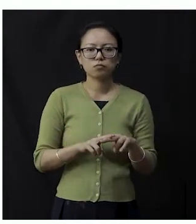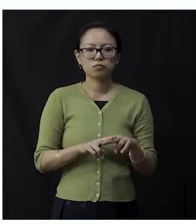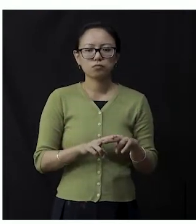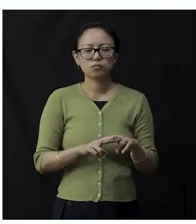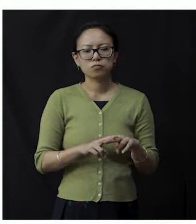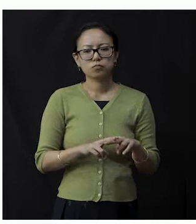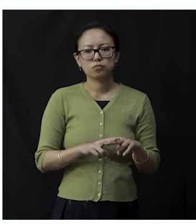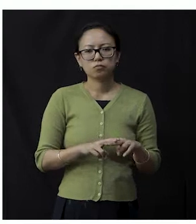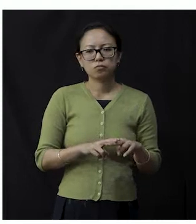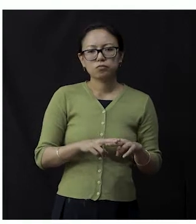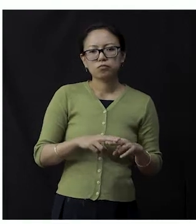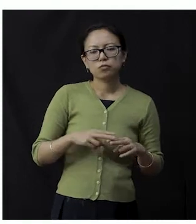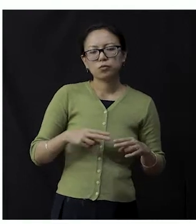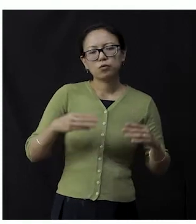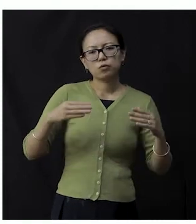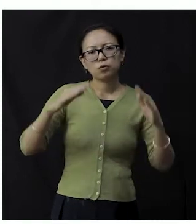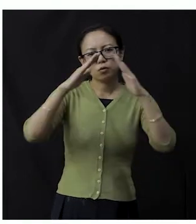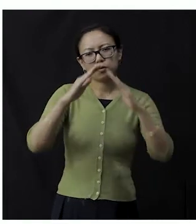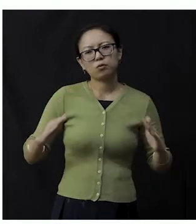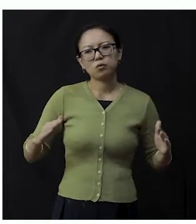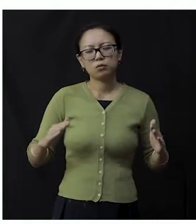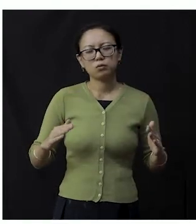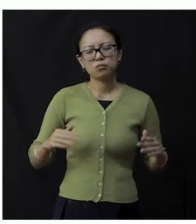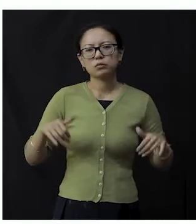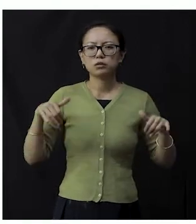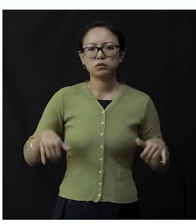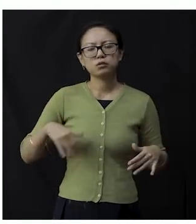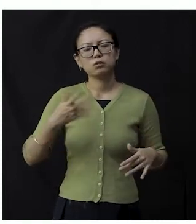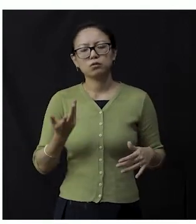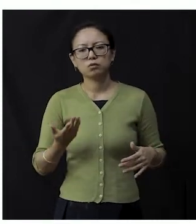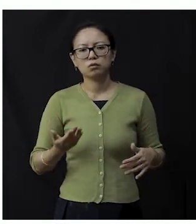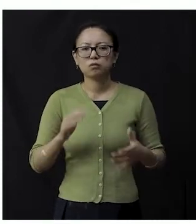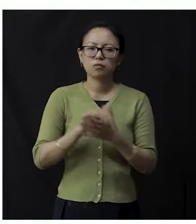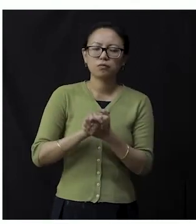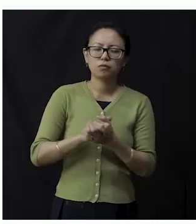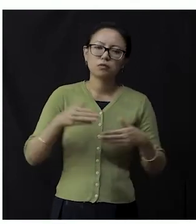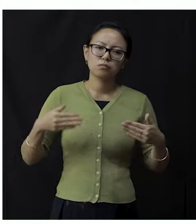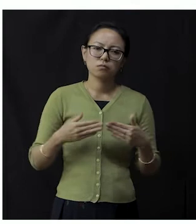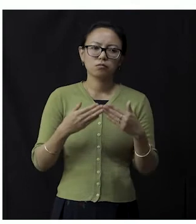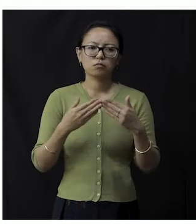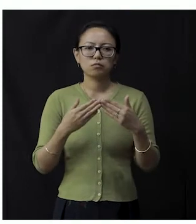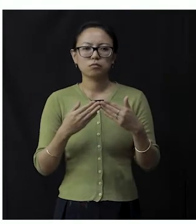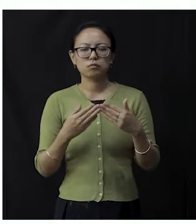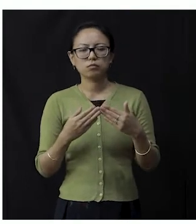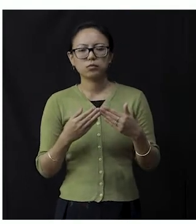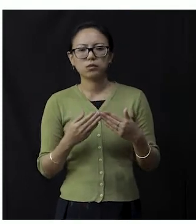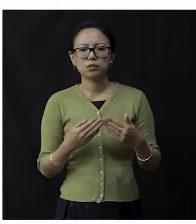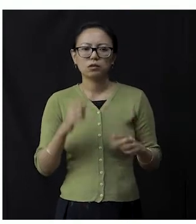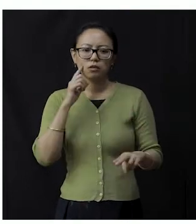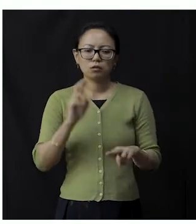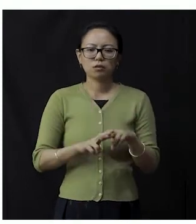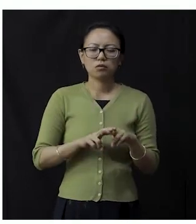park or if you're visiting your relatives. And I'm very sure all of them are going to be